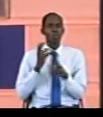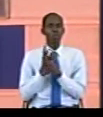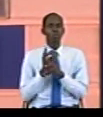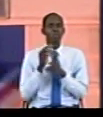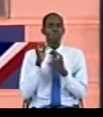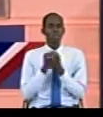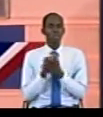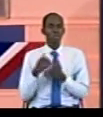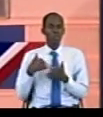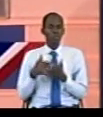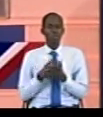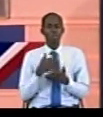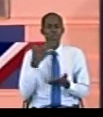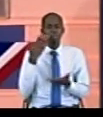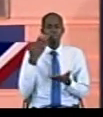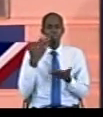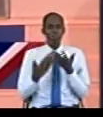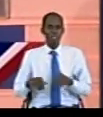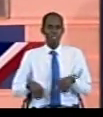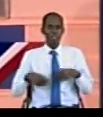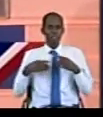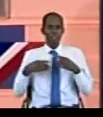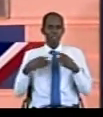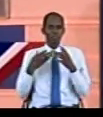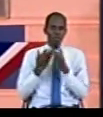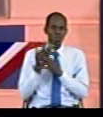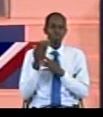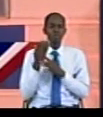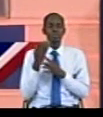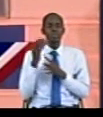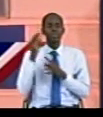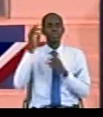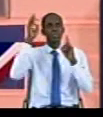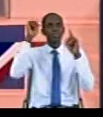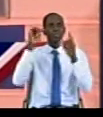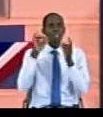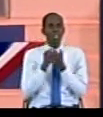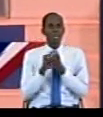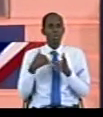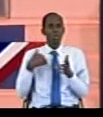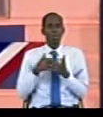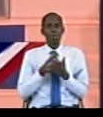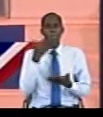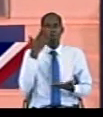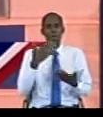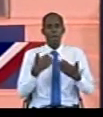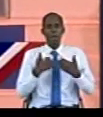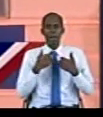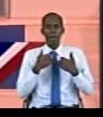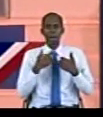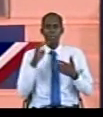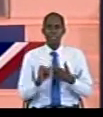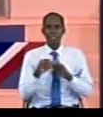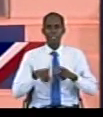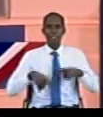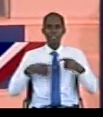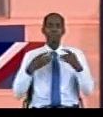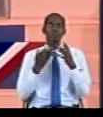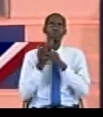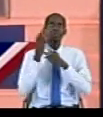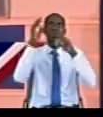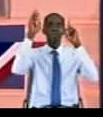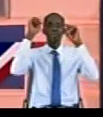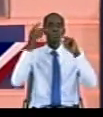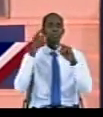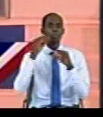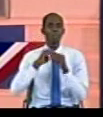might live through him. That they might have eternal life through him. John 3.